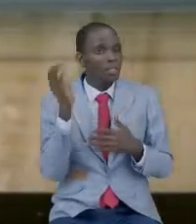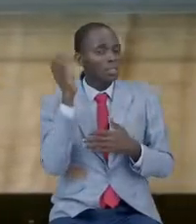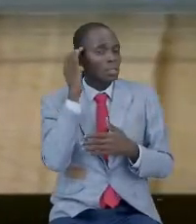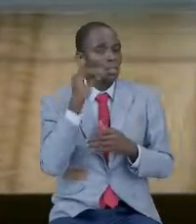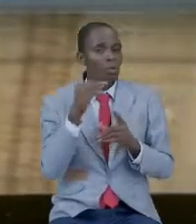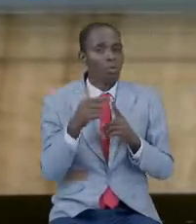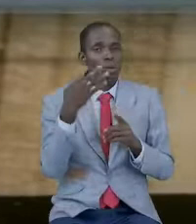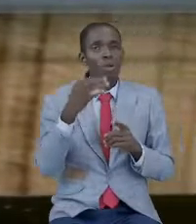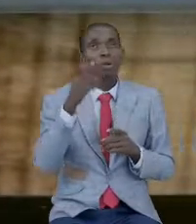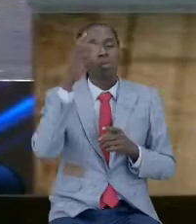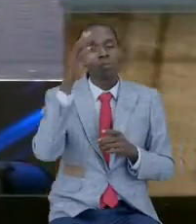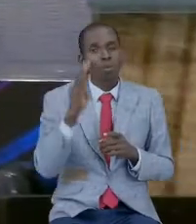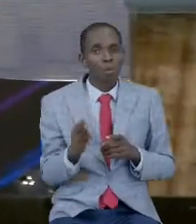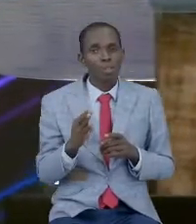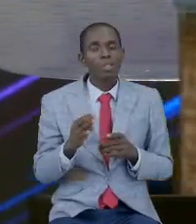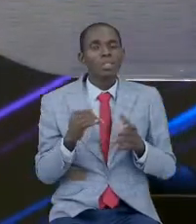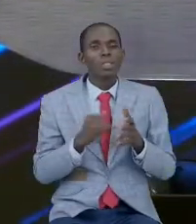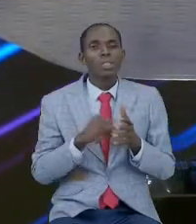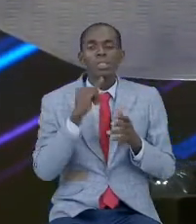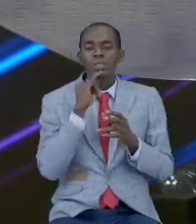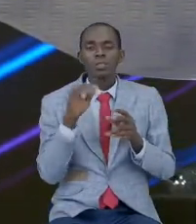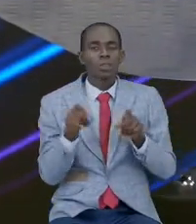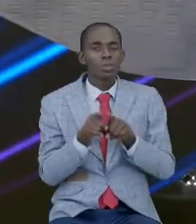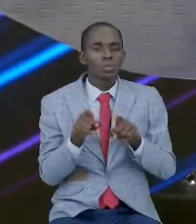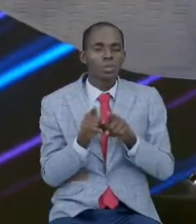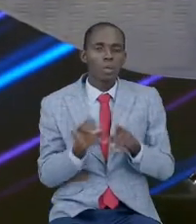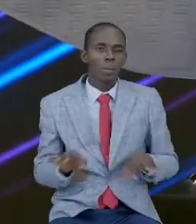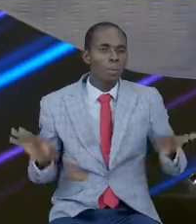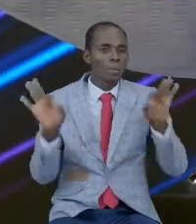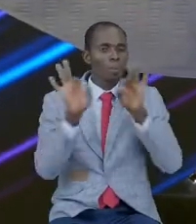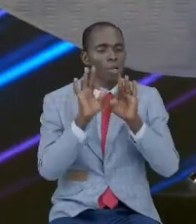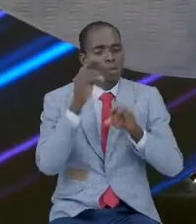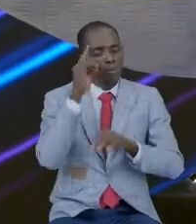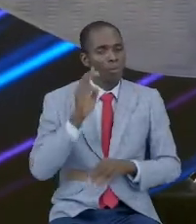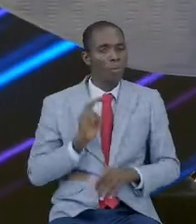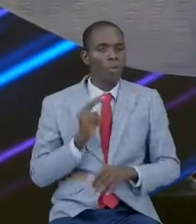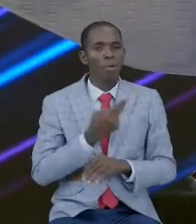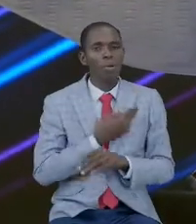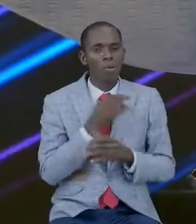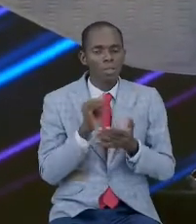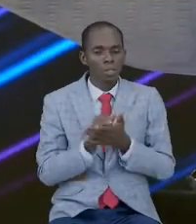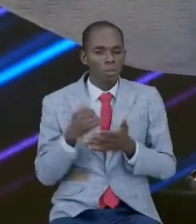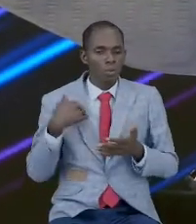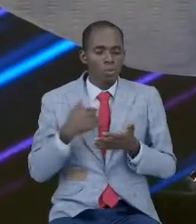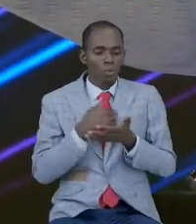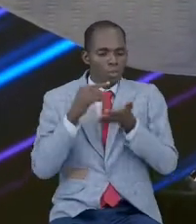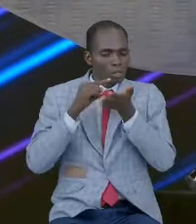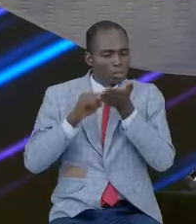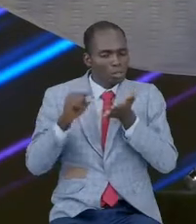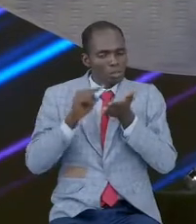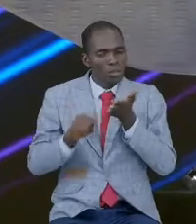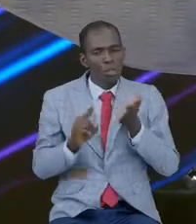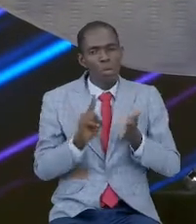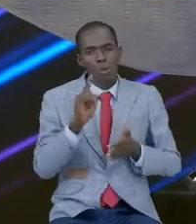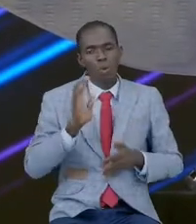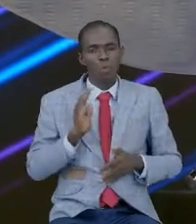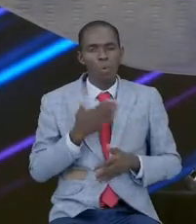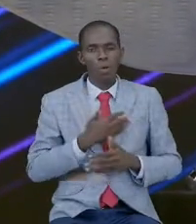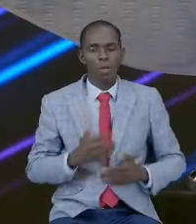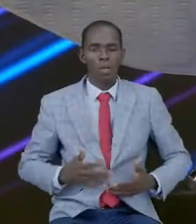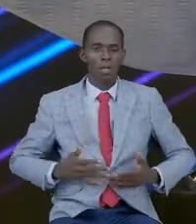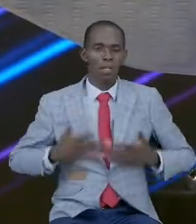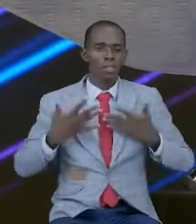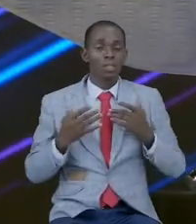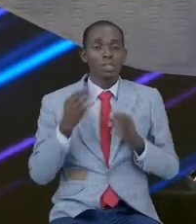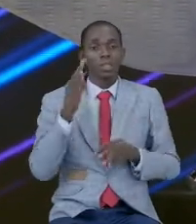it's incumbent important for us that we'll check up our lives. If we're